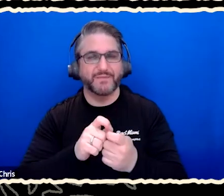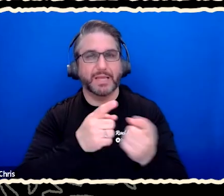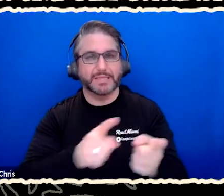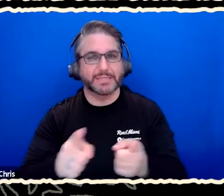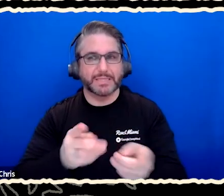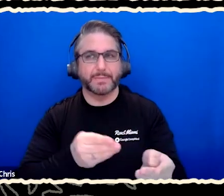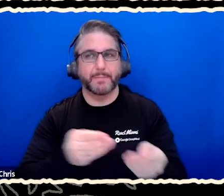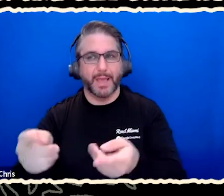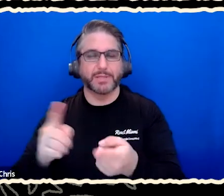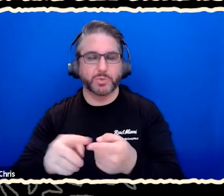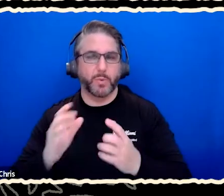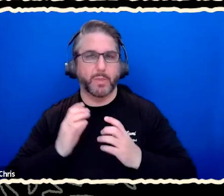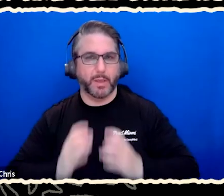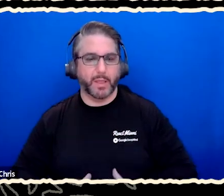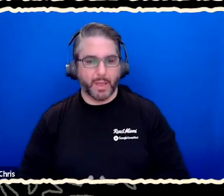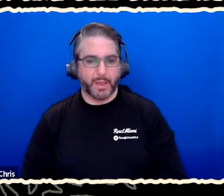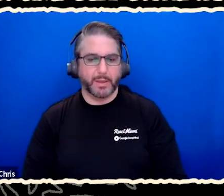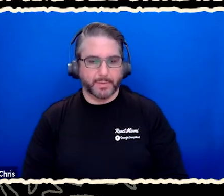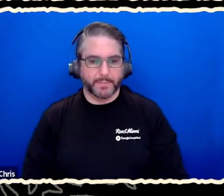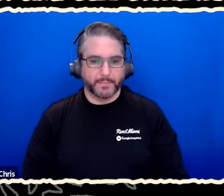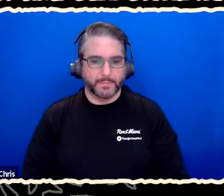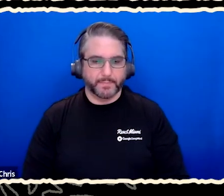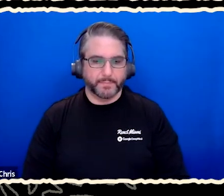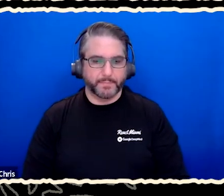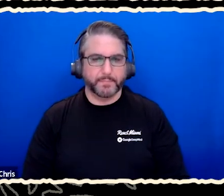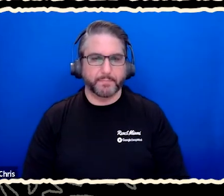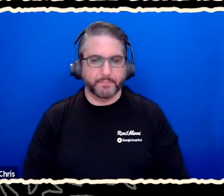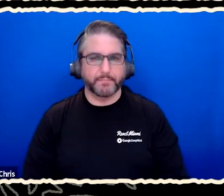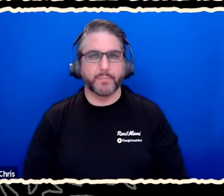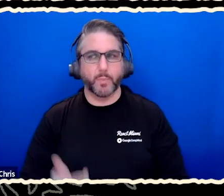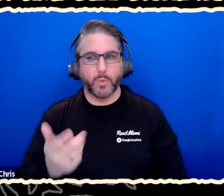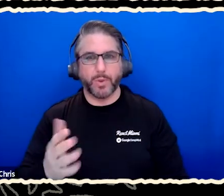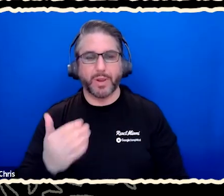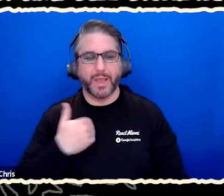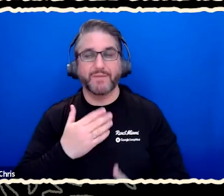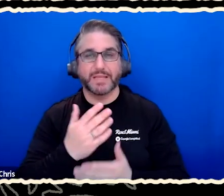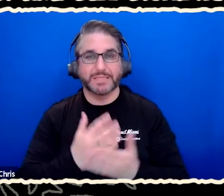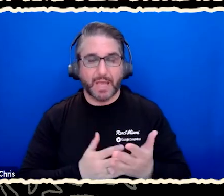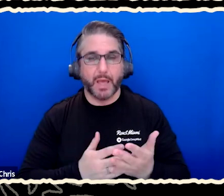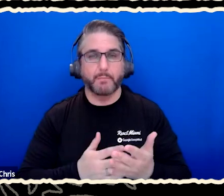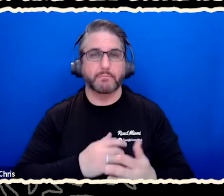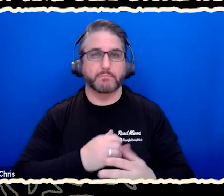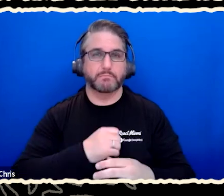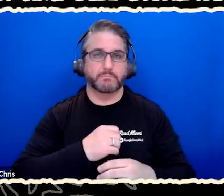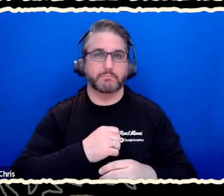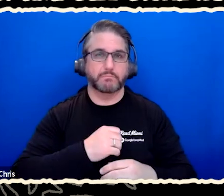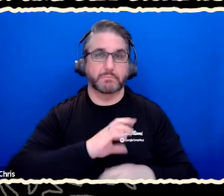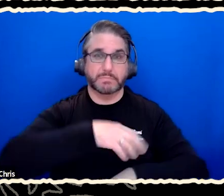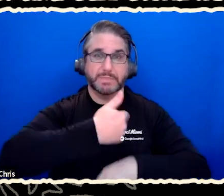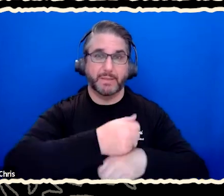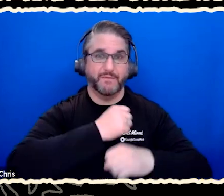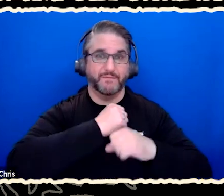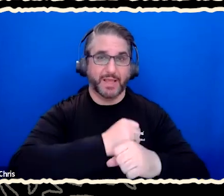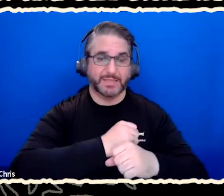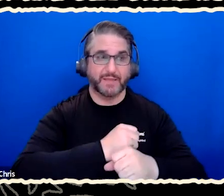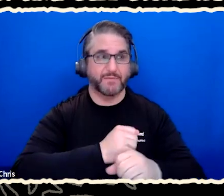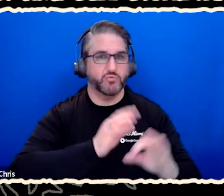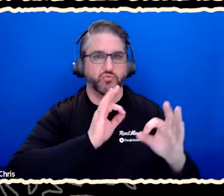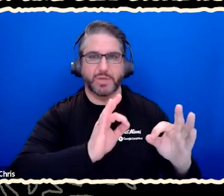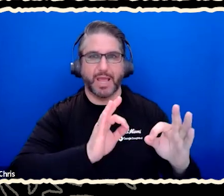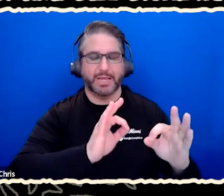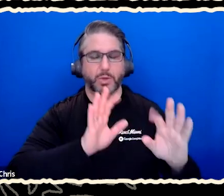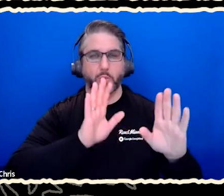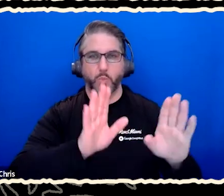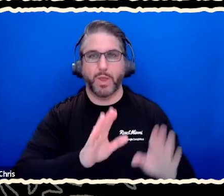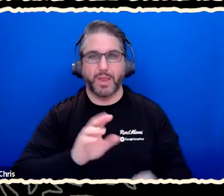to the client. So there's already some fail-safes and some parts where React is super good and does